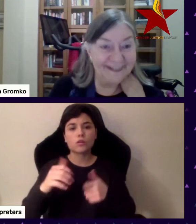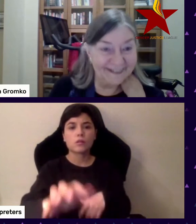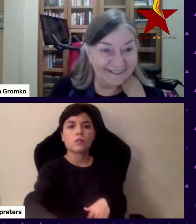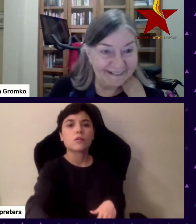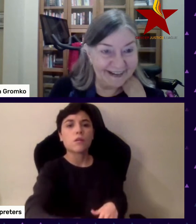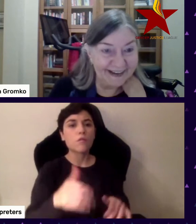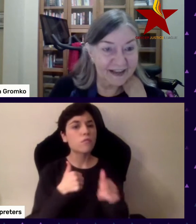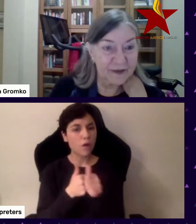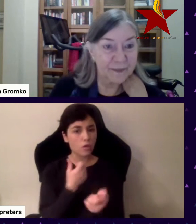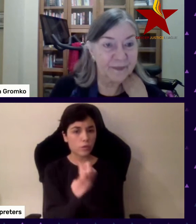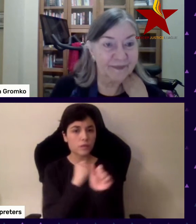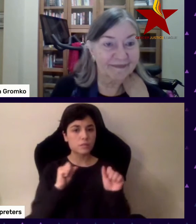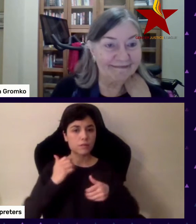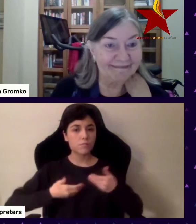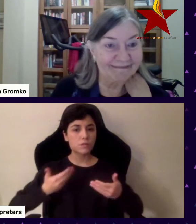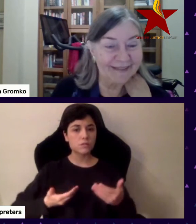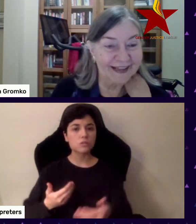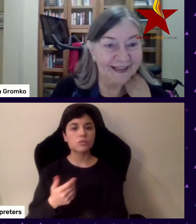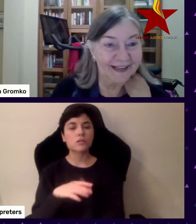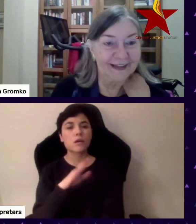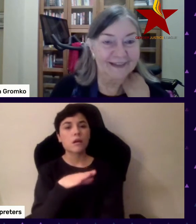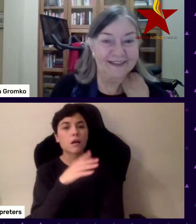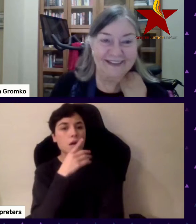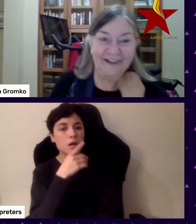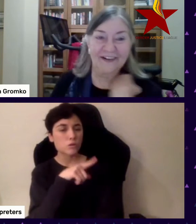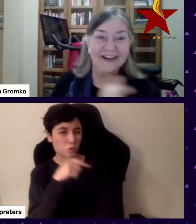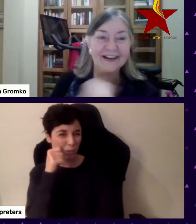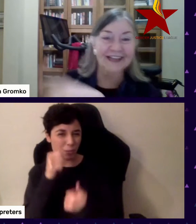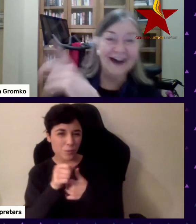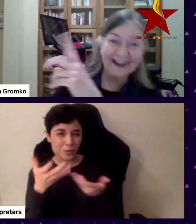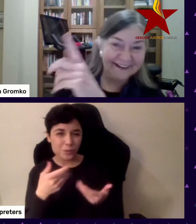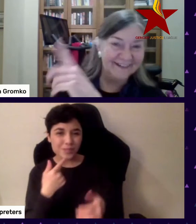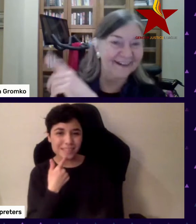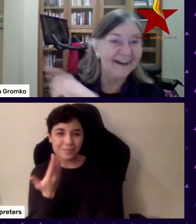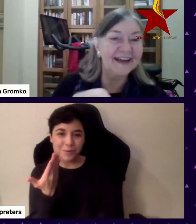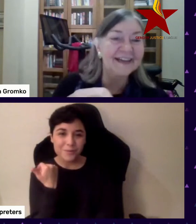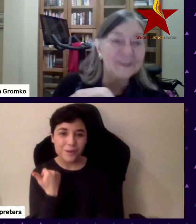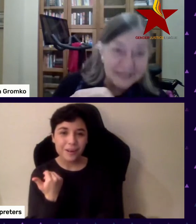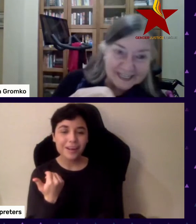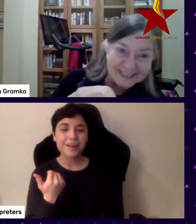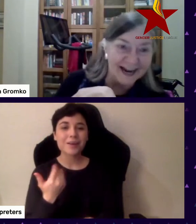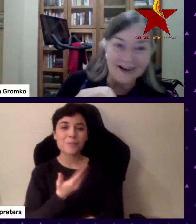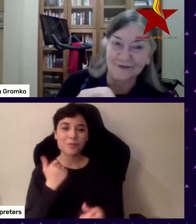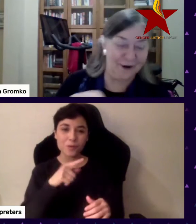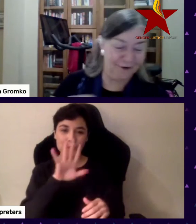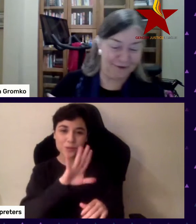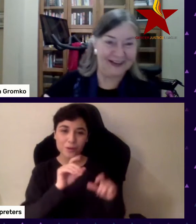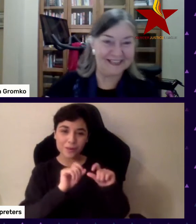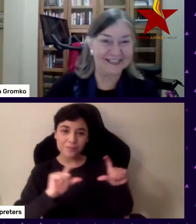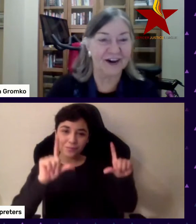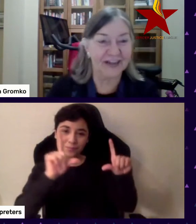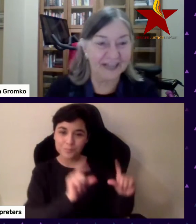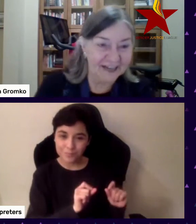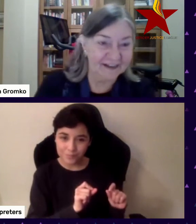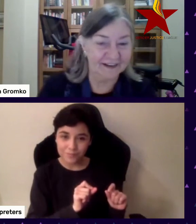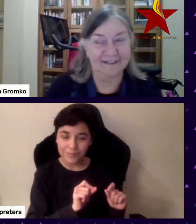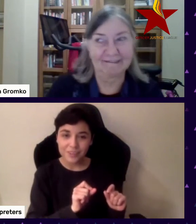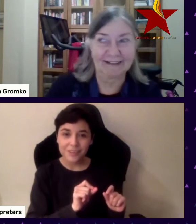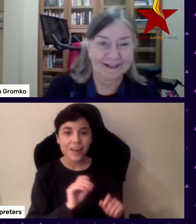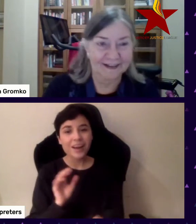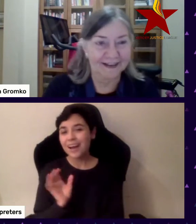want to sorry. finish your thought? Do you remember what you were saying? No. I don't either. Hint, please. I don't know.